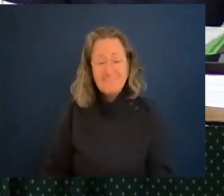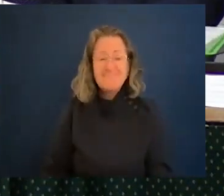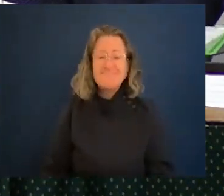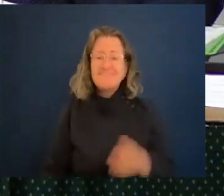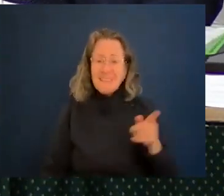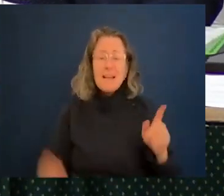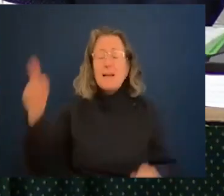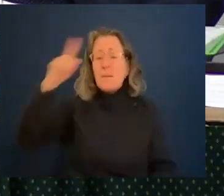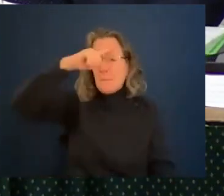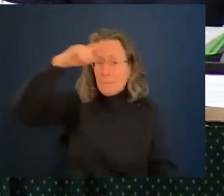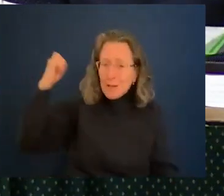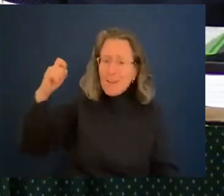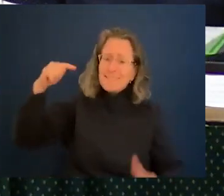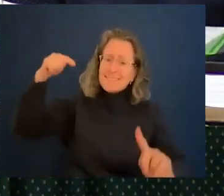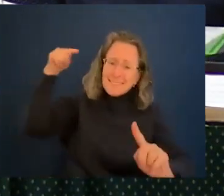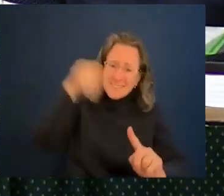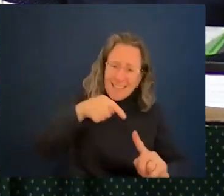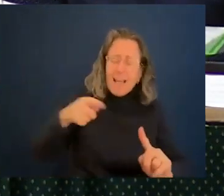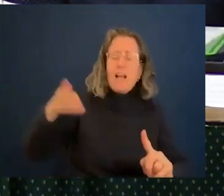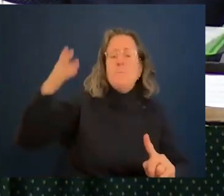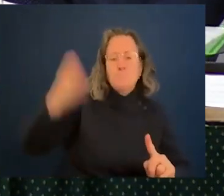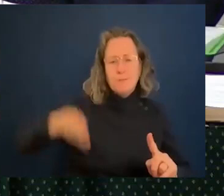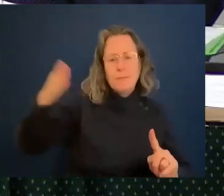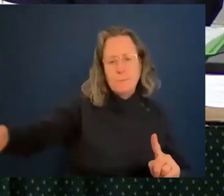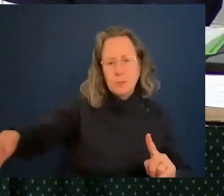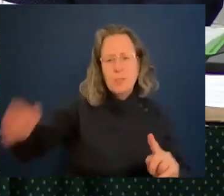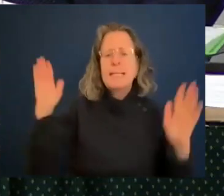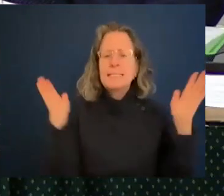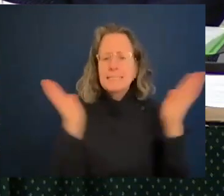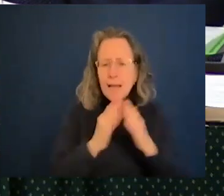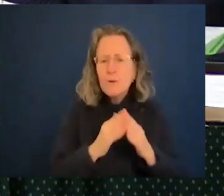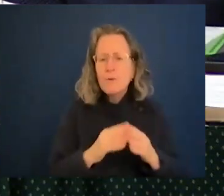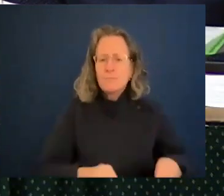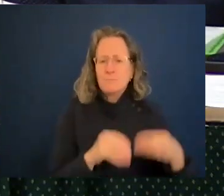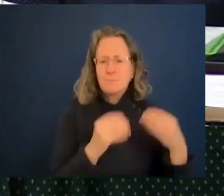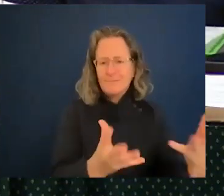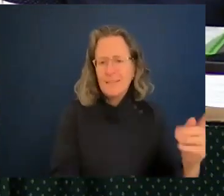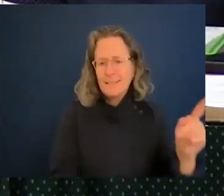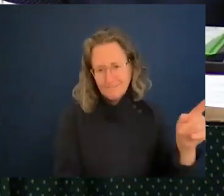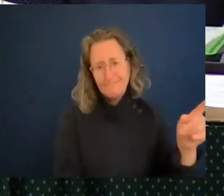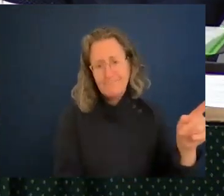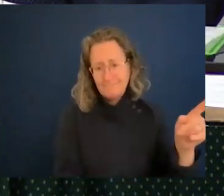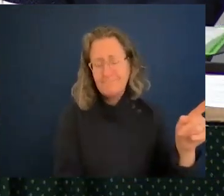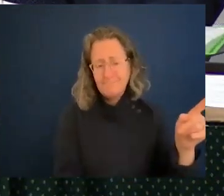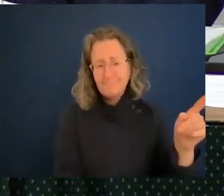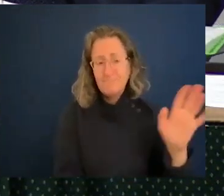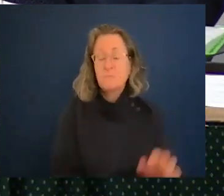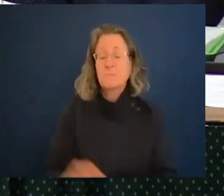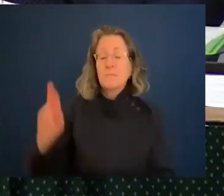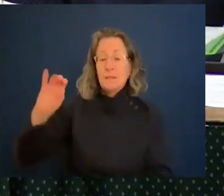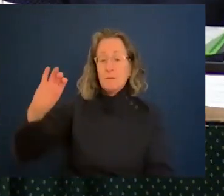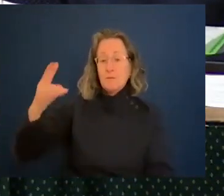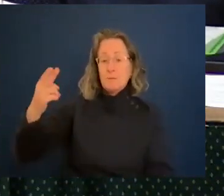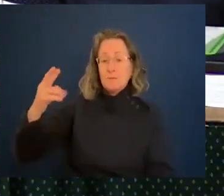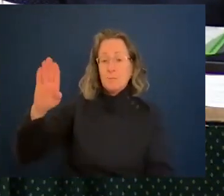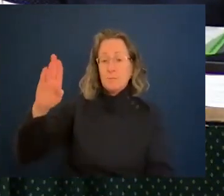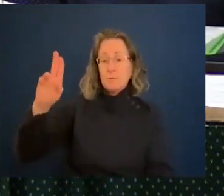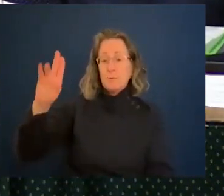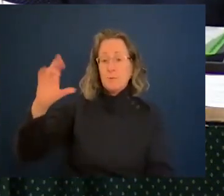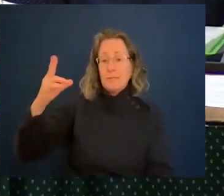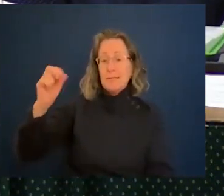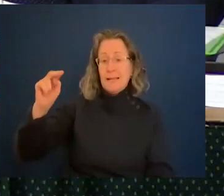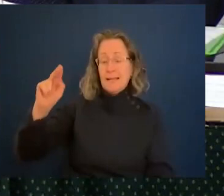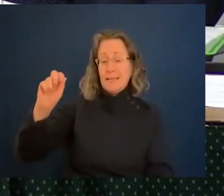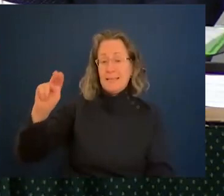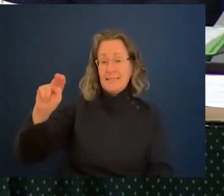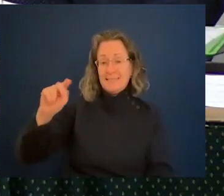having a dedicated Town service and we heard Rich Buchanan say there were more people participating